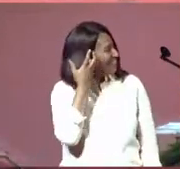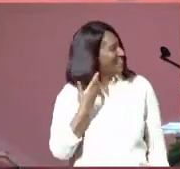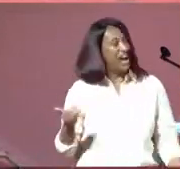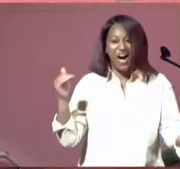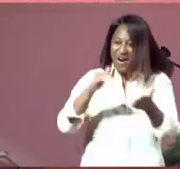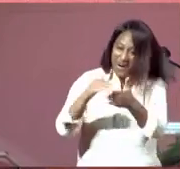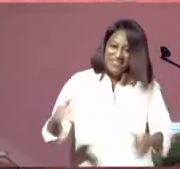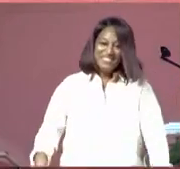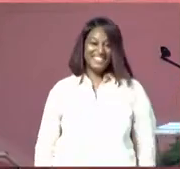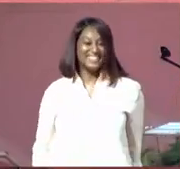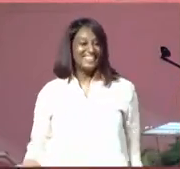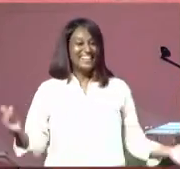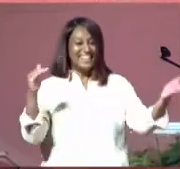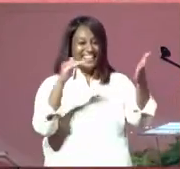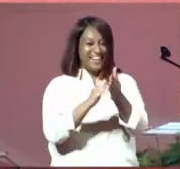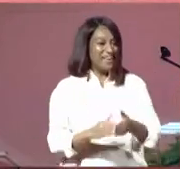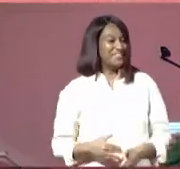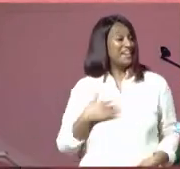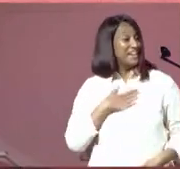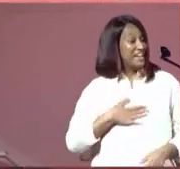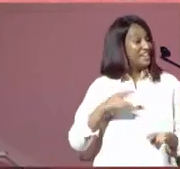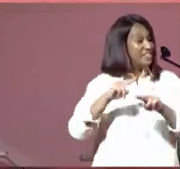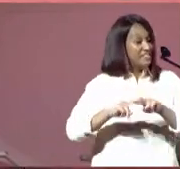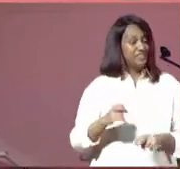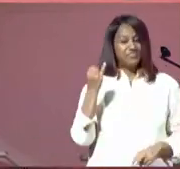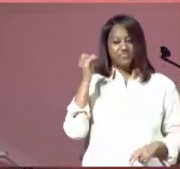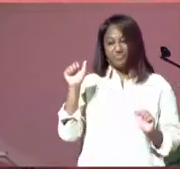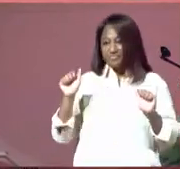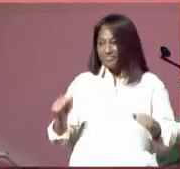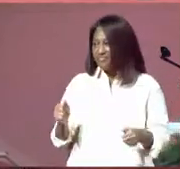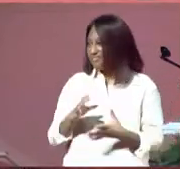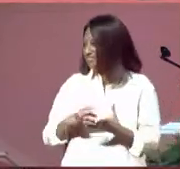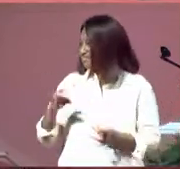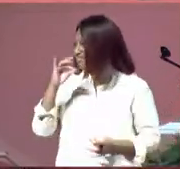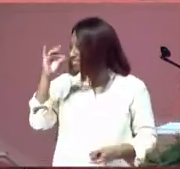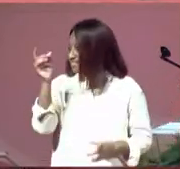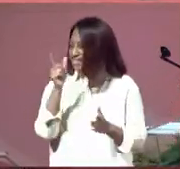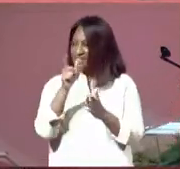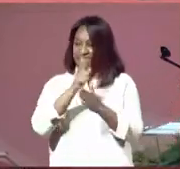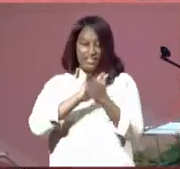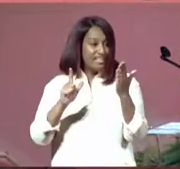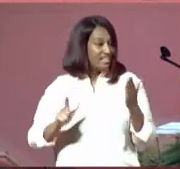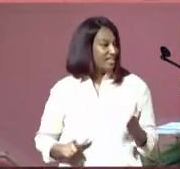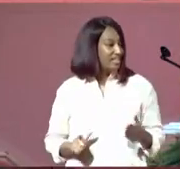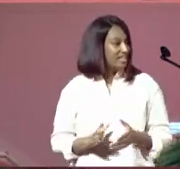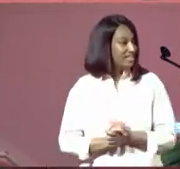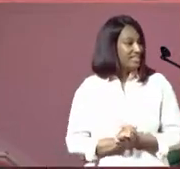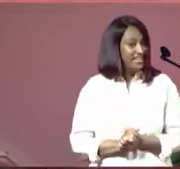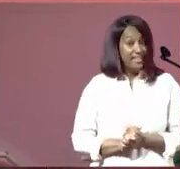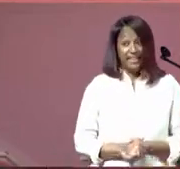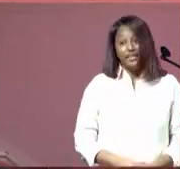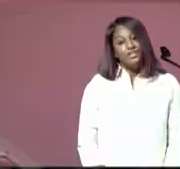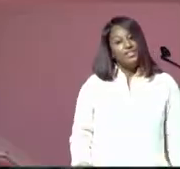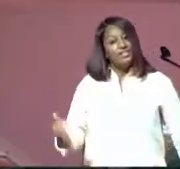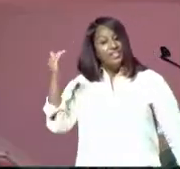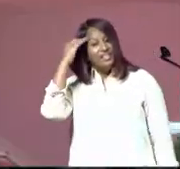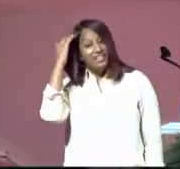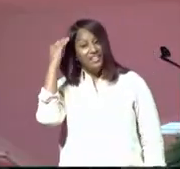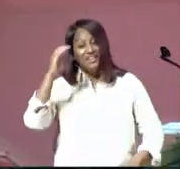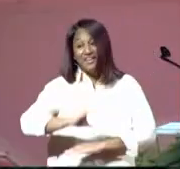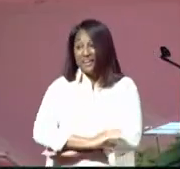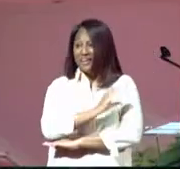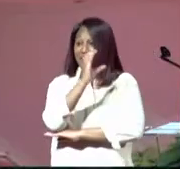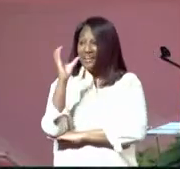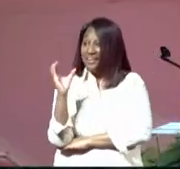Over and over. You may be seated if you can in the presence of our great God. Listen, it's Christmas in July. Christmas